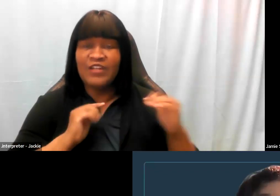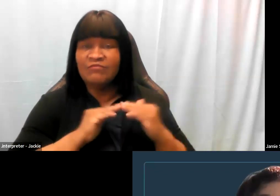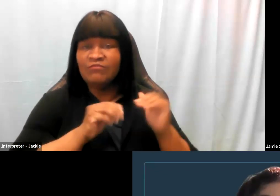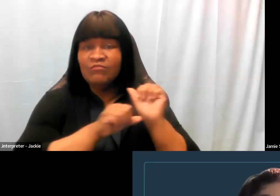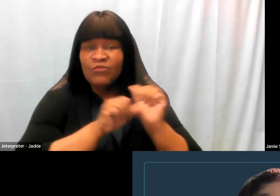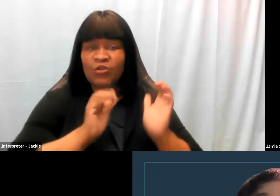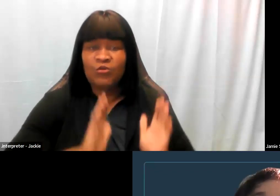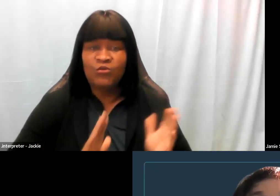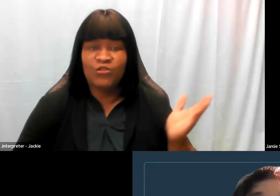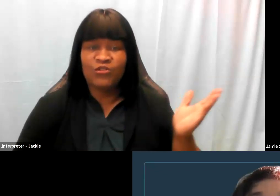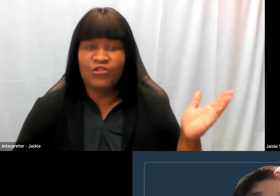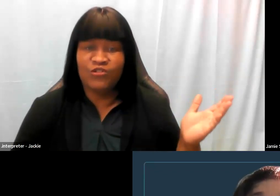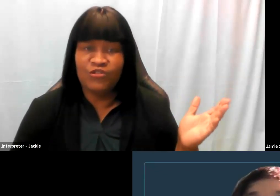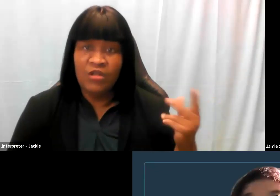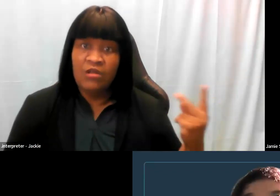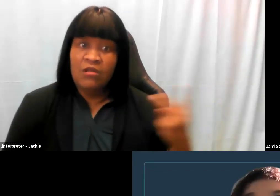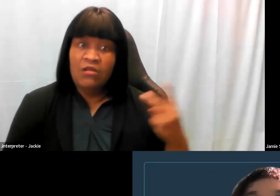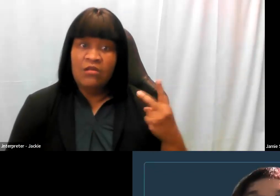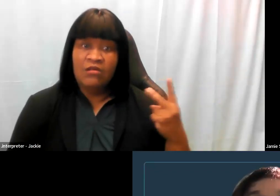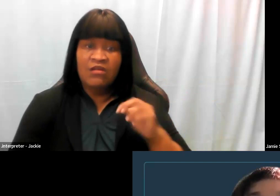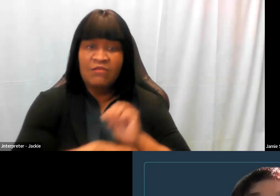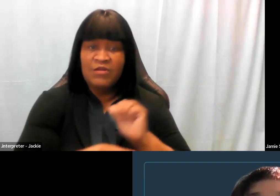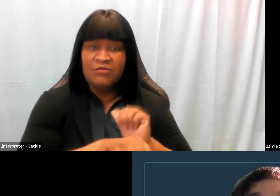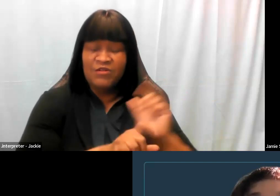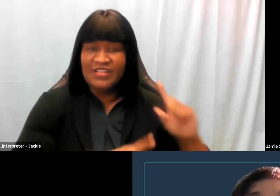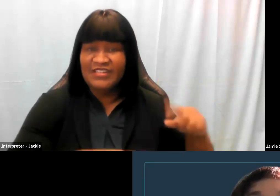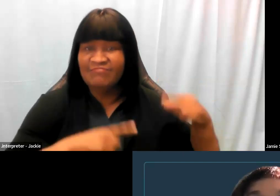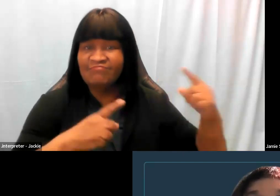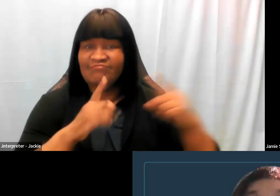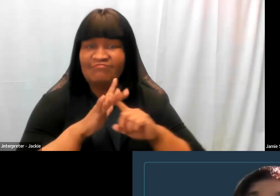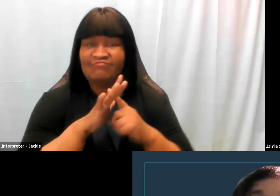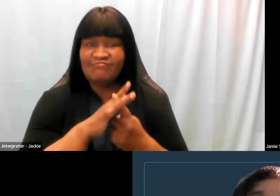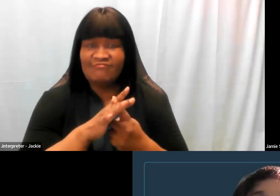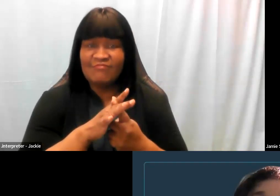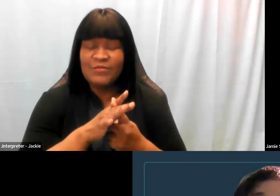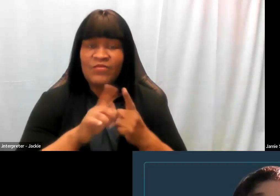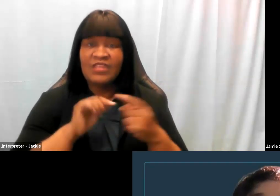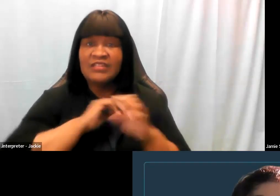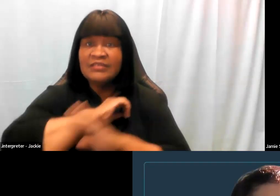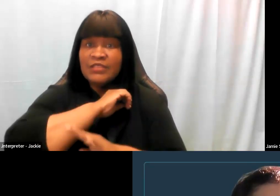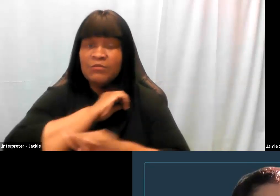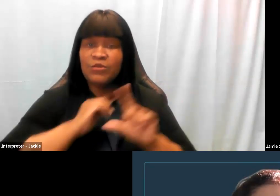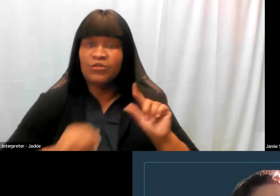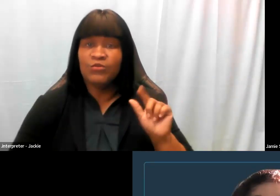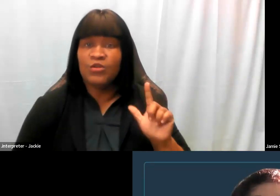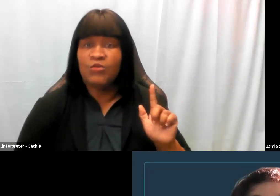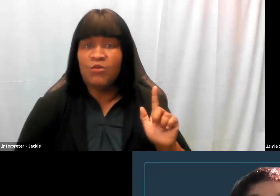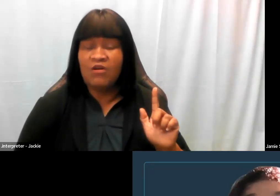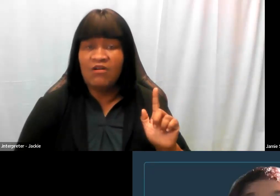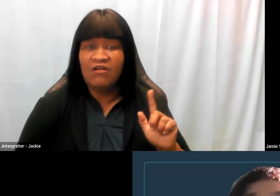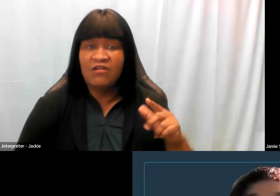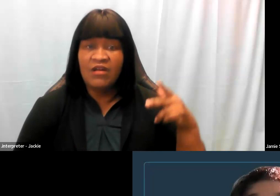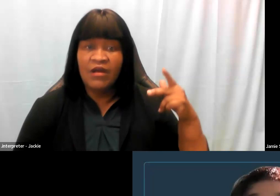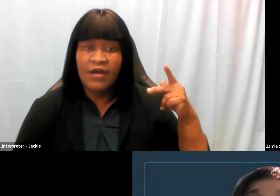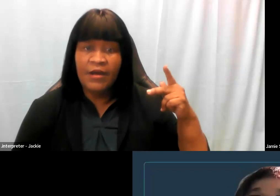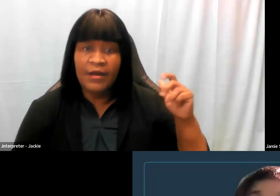Puck. The two of us have been at this since the get from September of 2021. Puck and I have